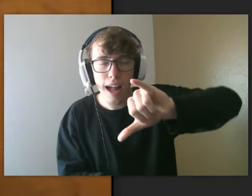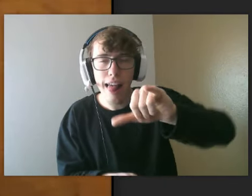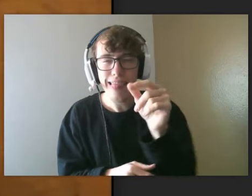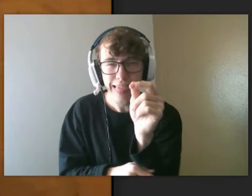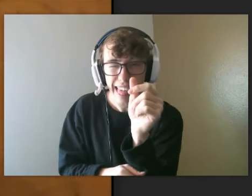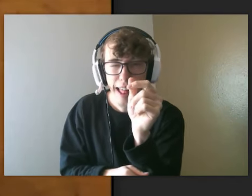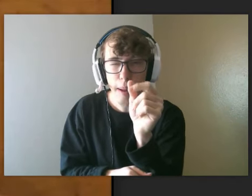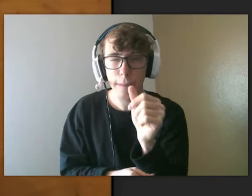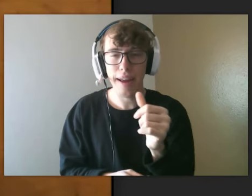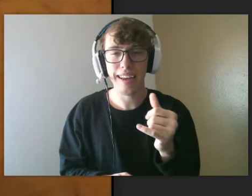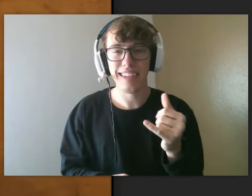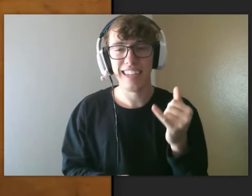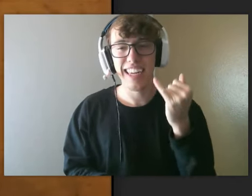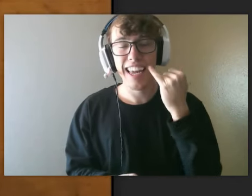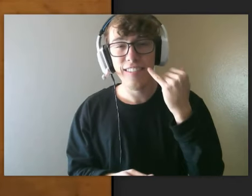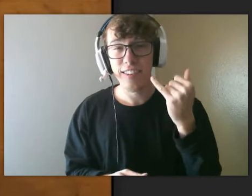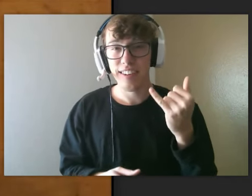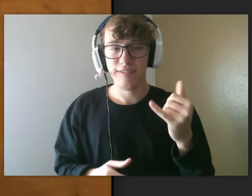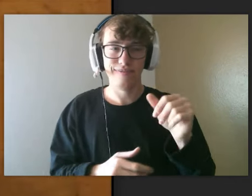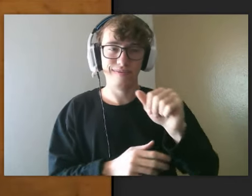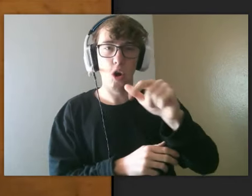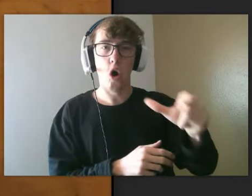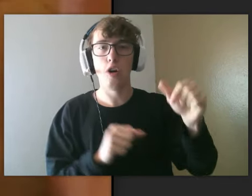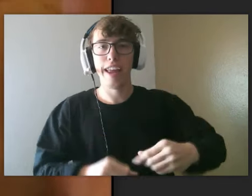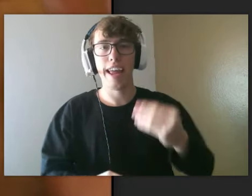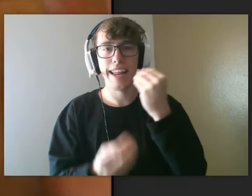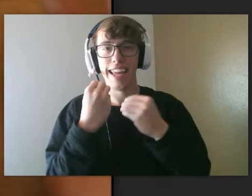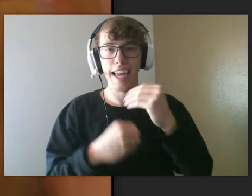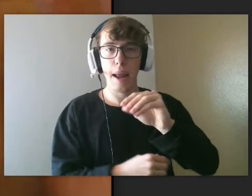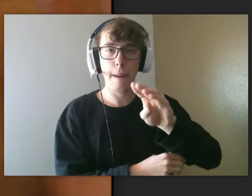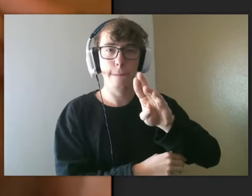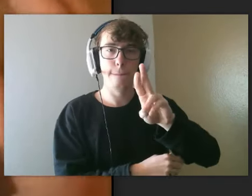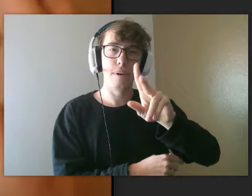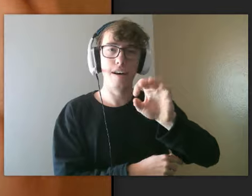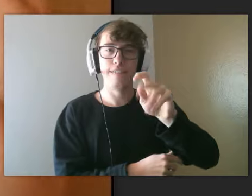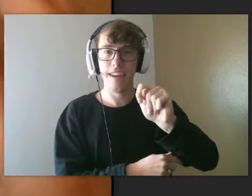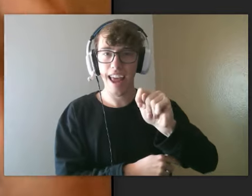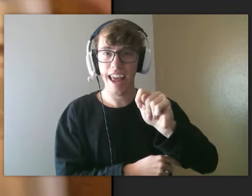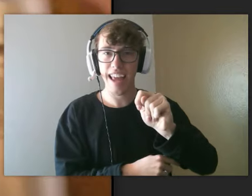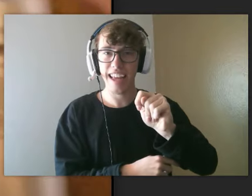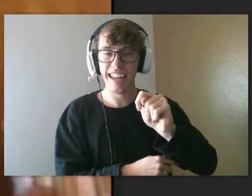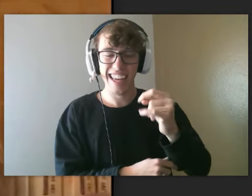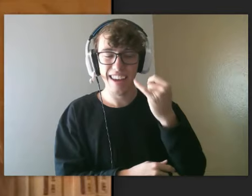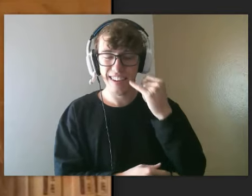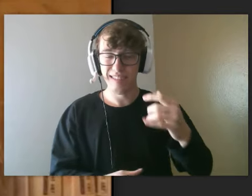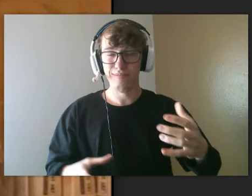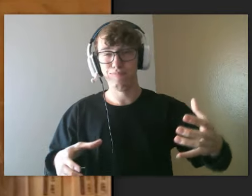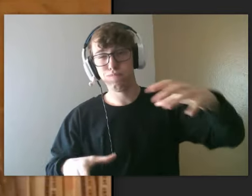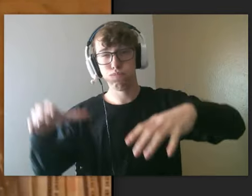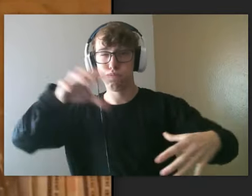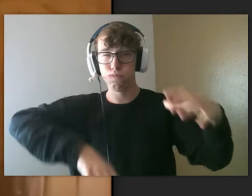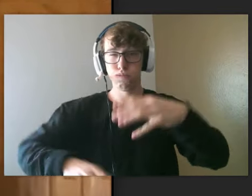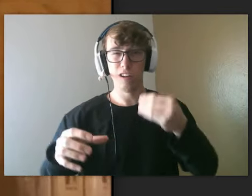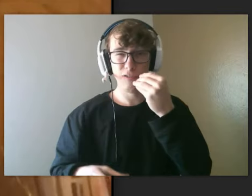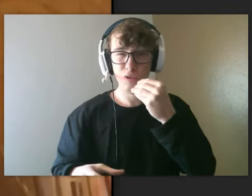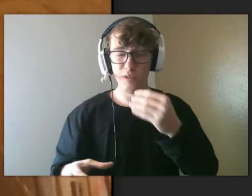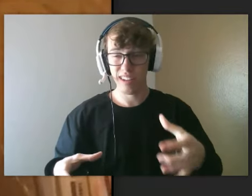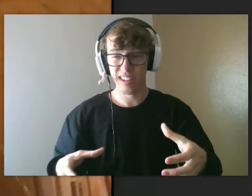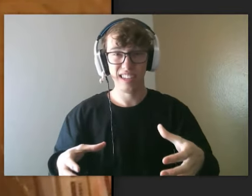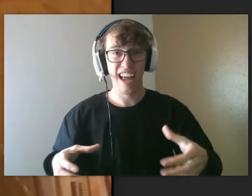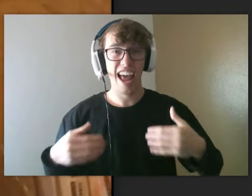if you end up putting too much on your plate, you're going to get charged for anything that you don't eat. So I'm going to